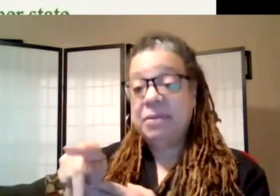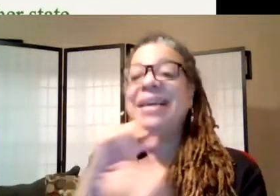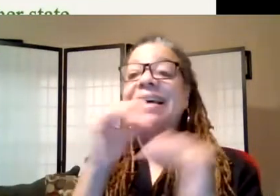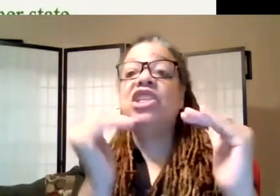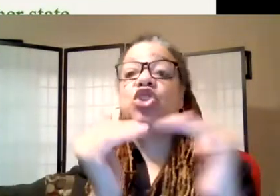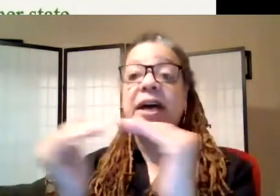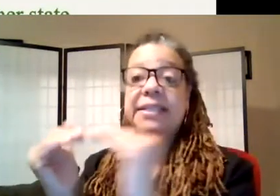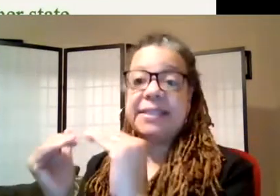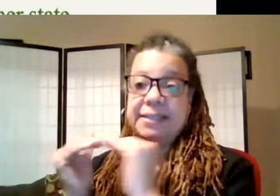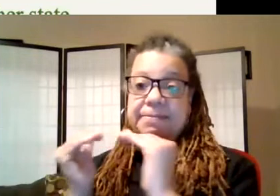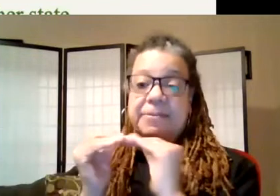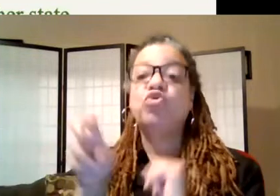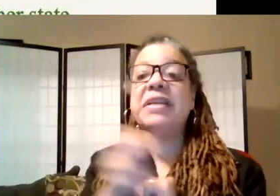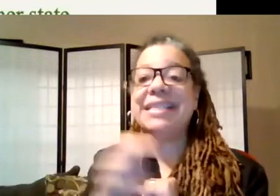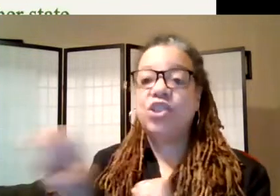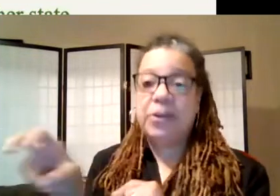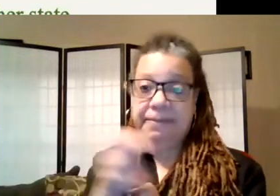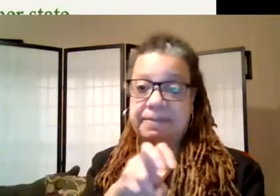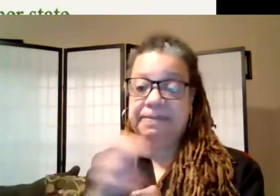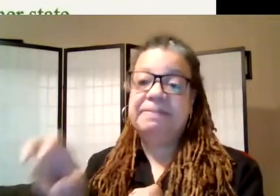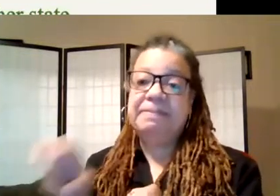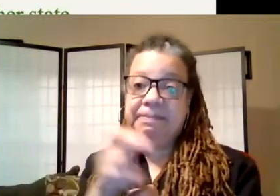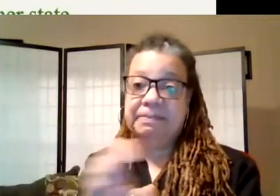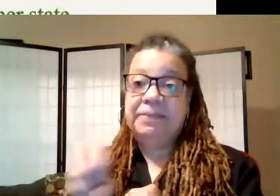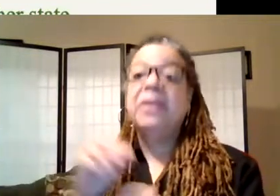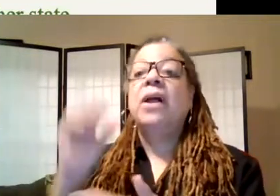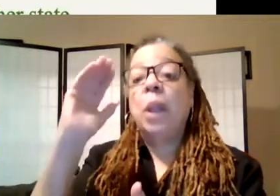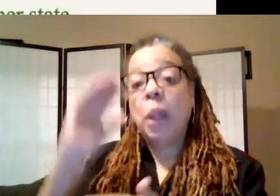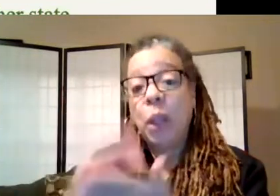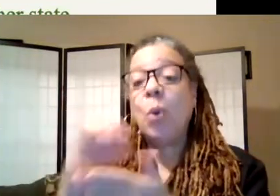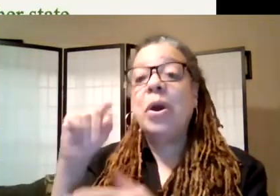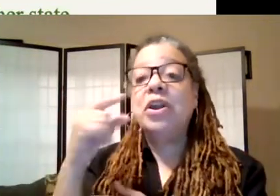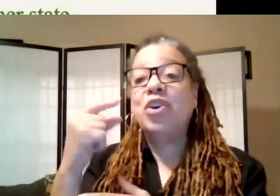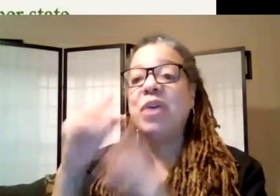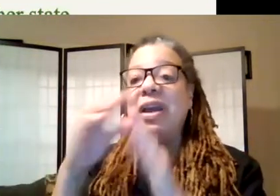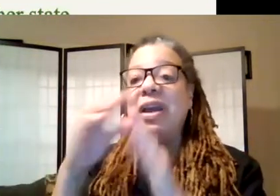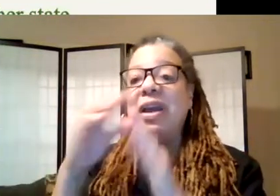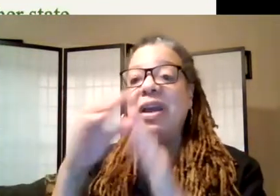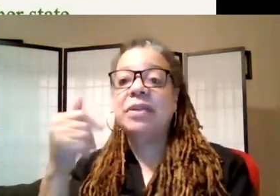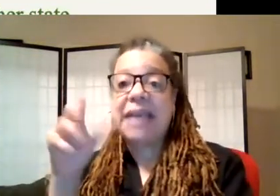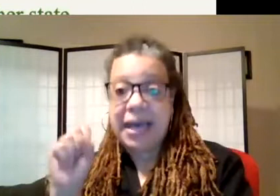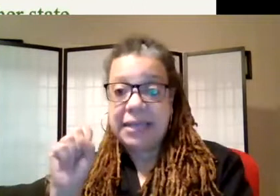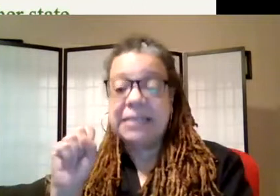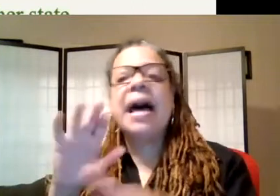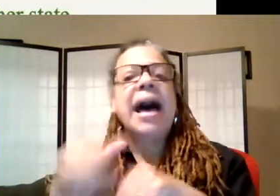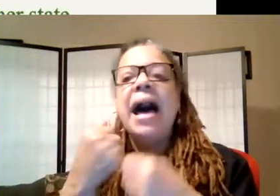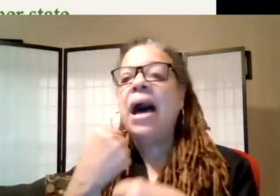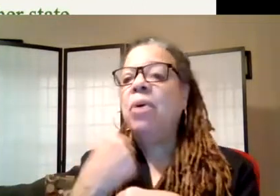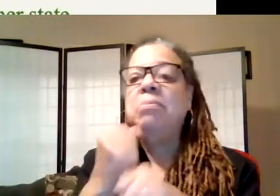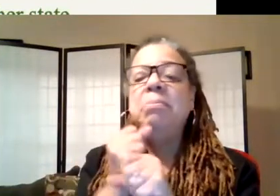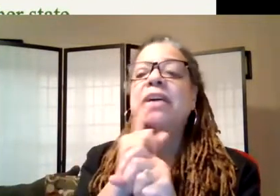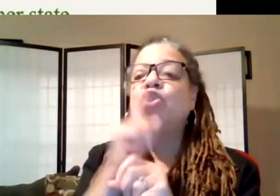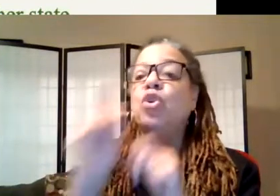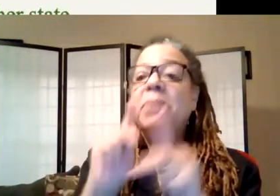many of us have been focused on as we are transitioning to lowering the greenhouse gases. How do we do that and ensure that folks are still working and providing